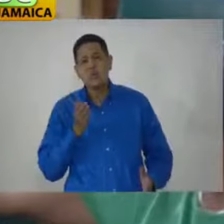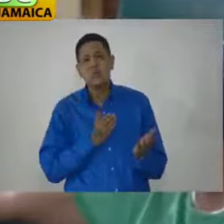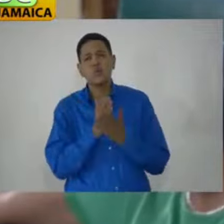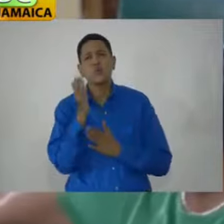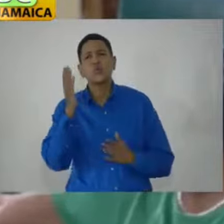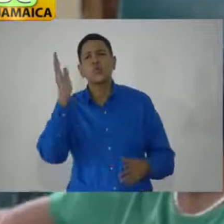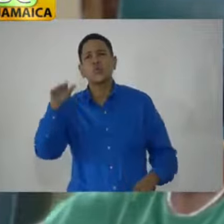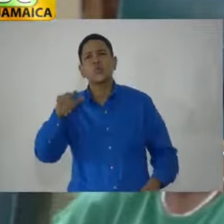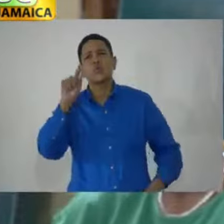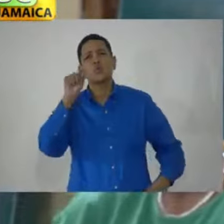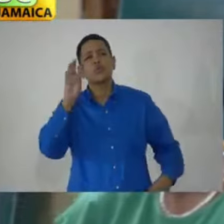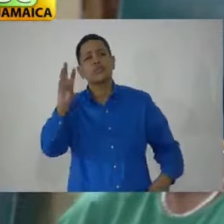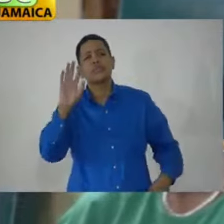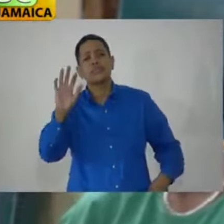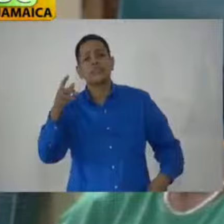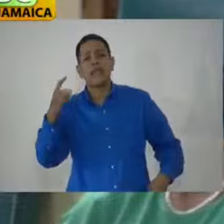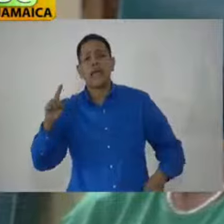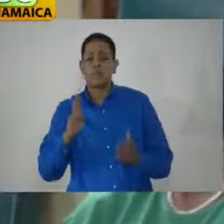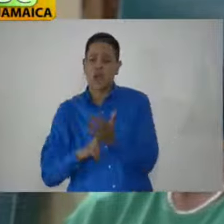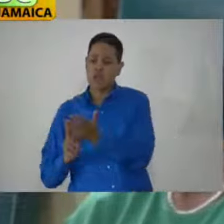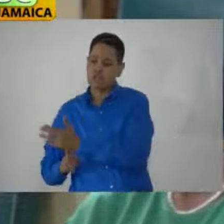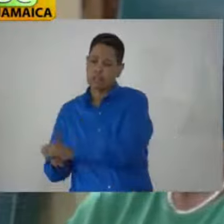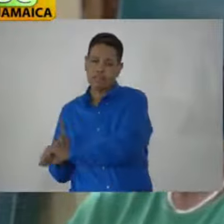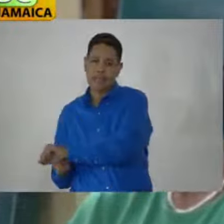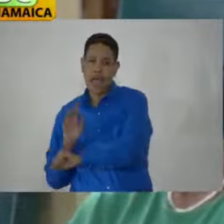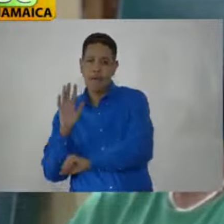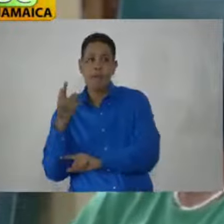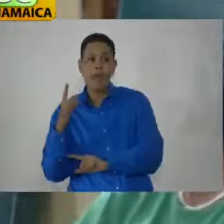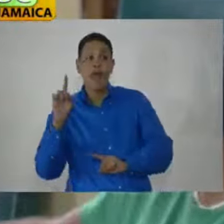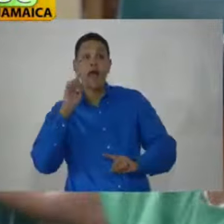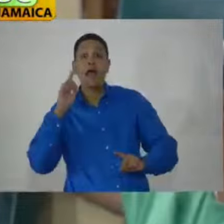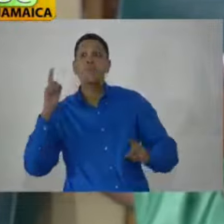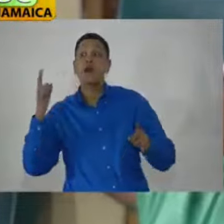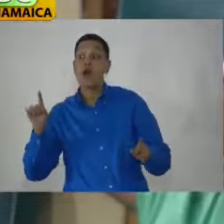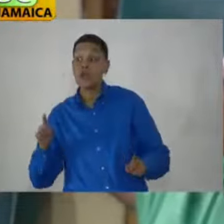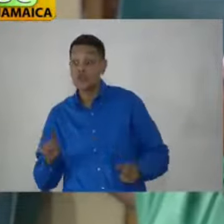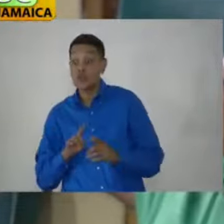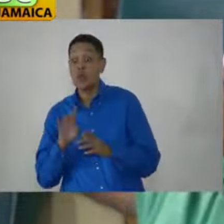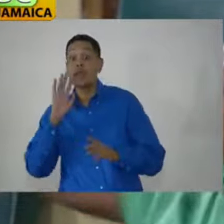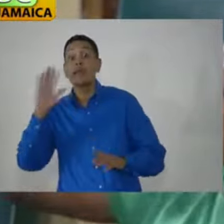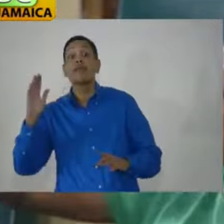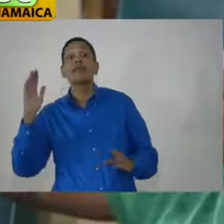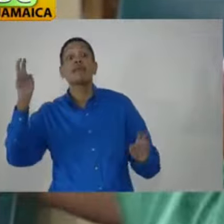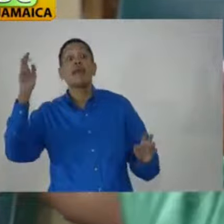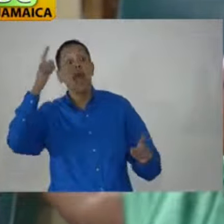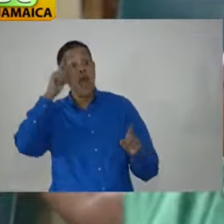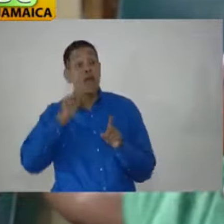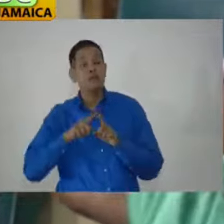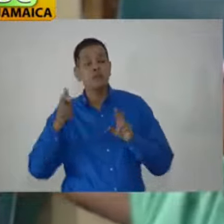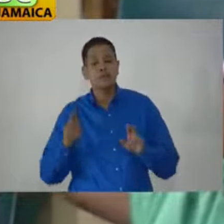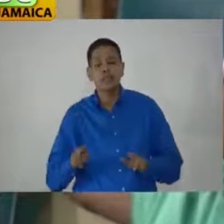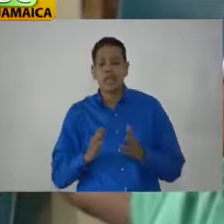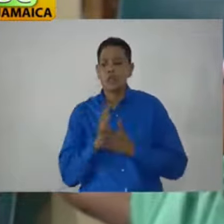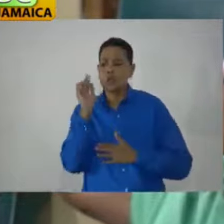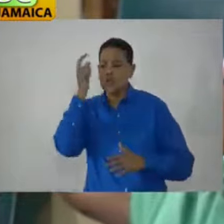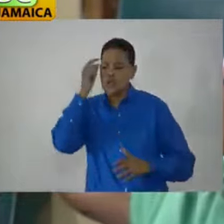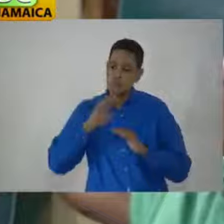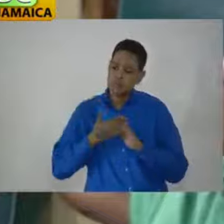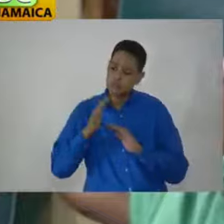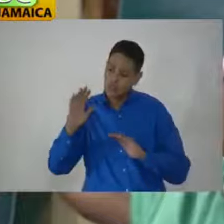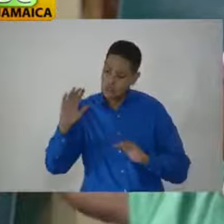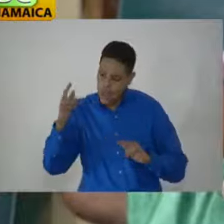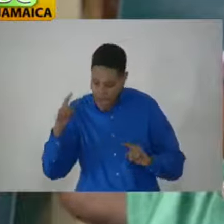through to the 2026 contract period, consequent on the heads of agreements signed between the Government of